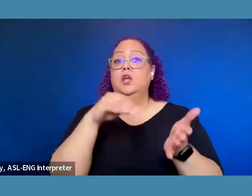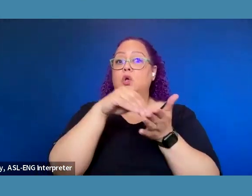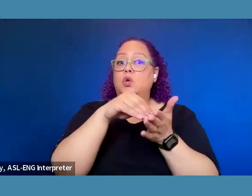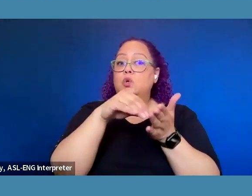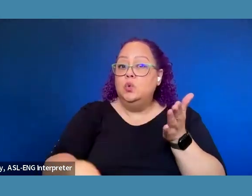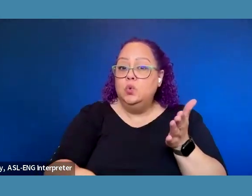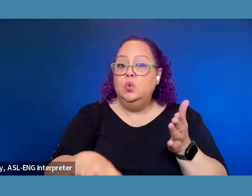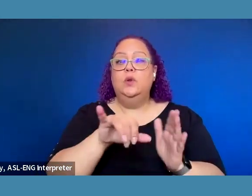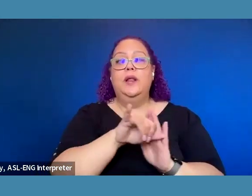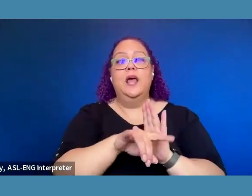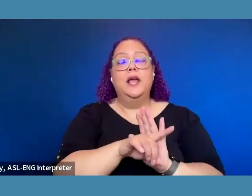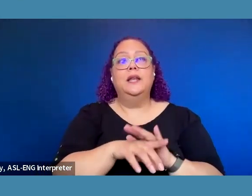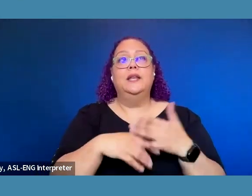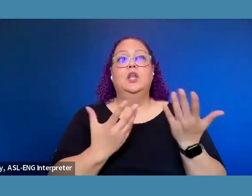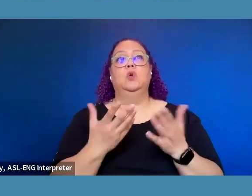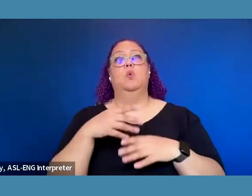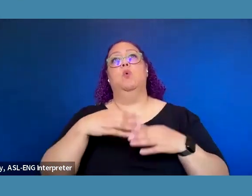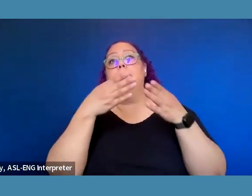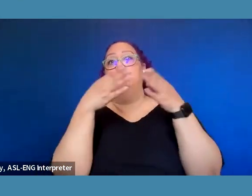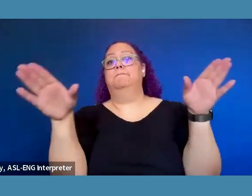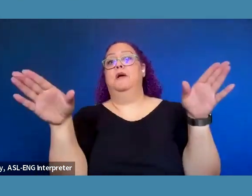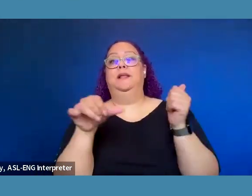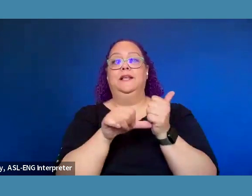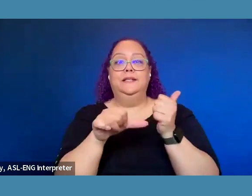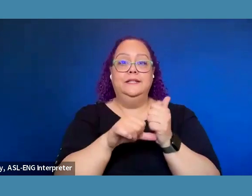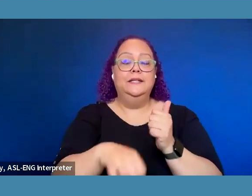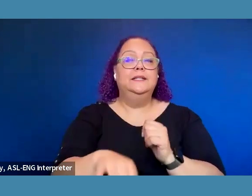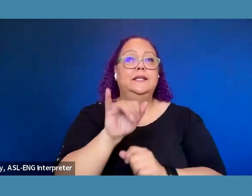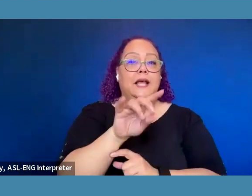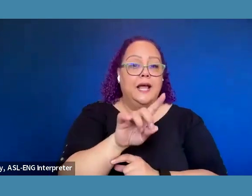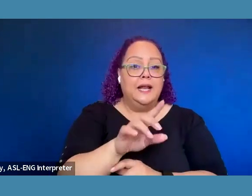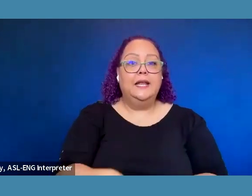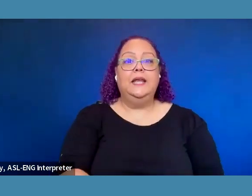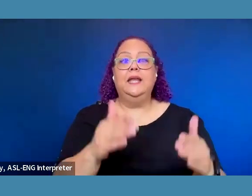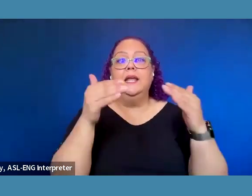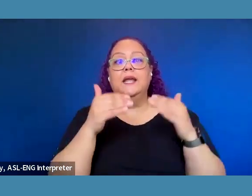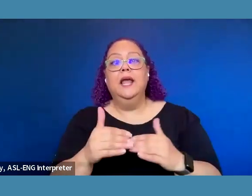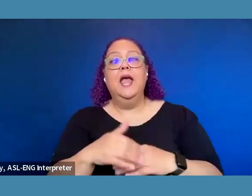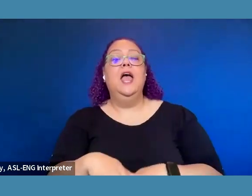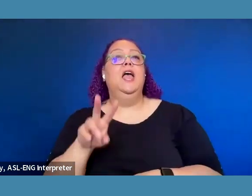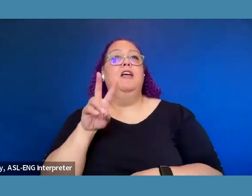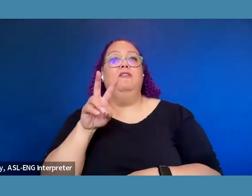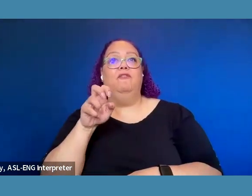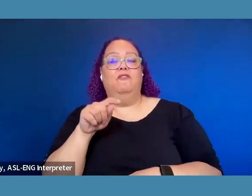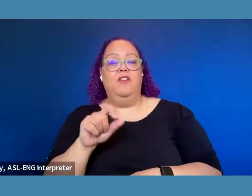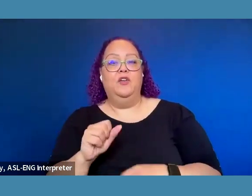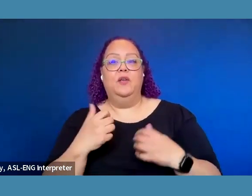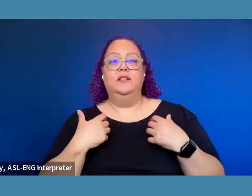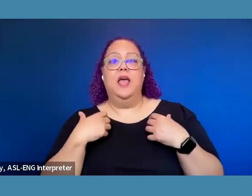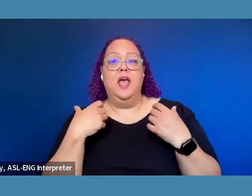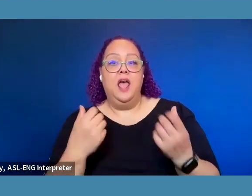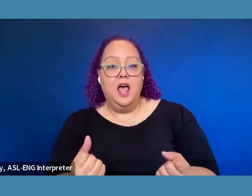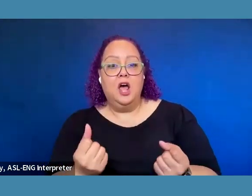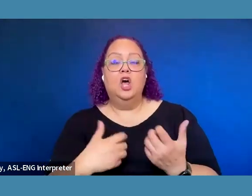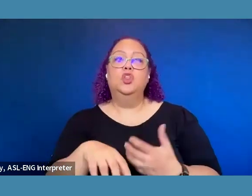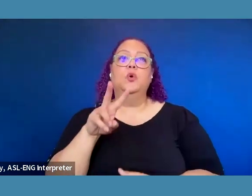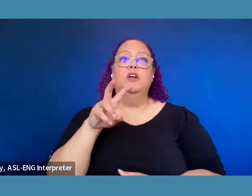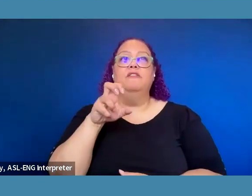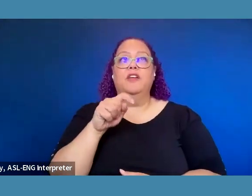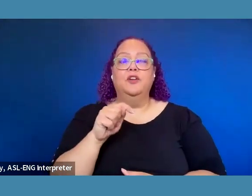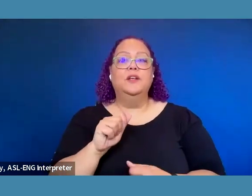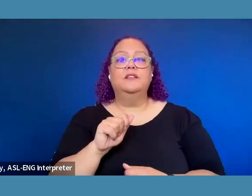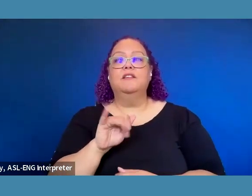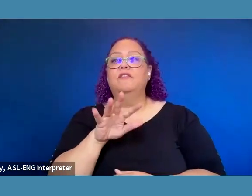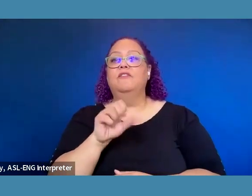issued by the U.S. Department of Veteran Affairs, a retirement center ID, a neighborhood association